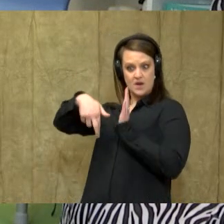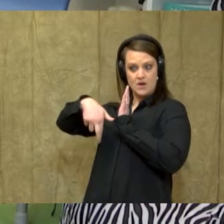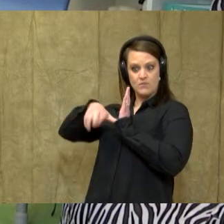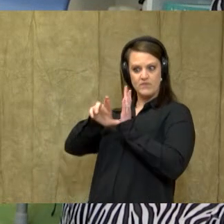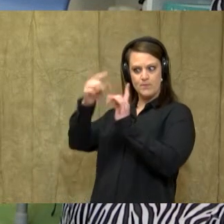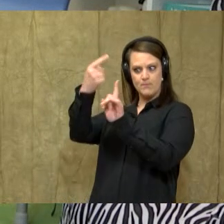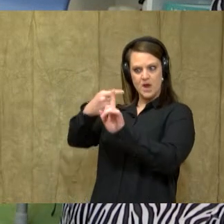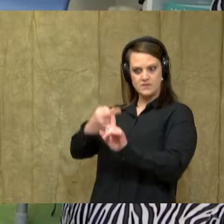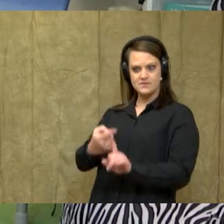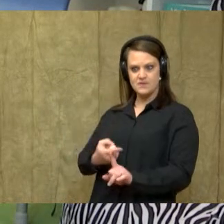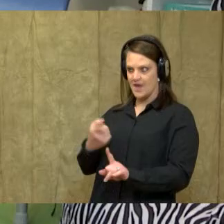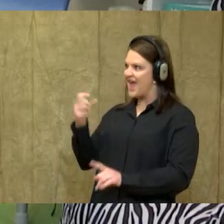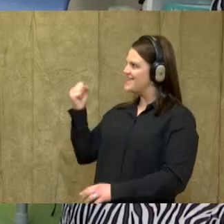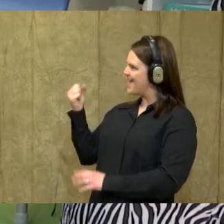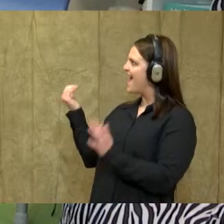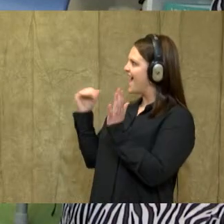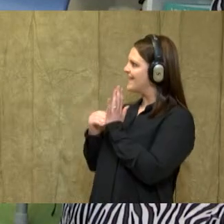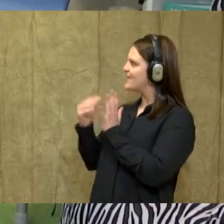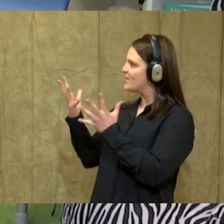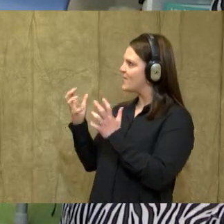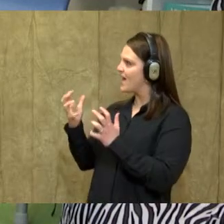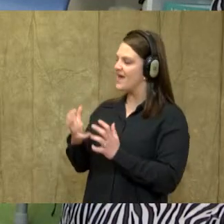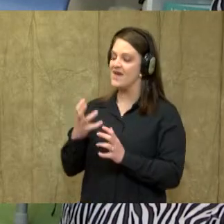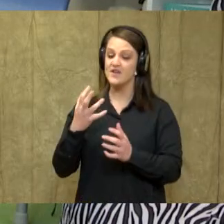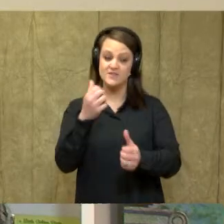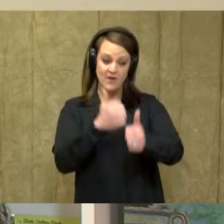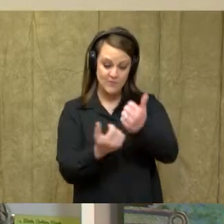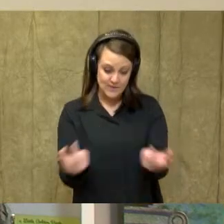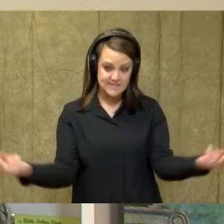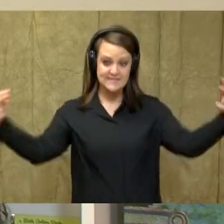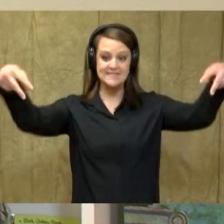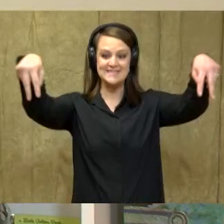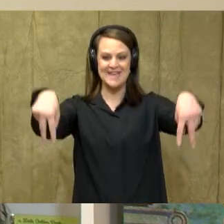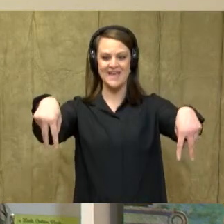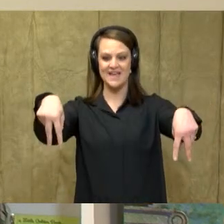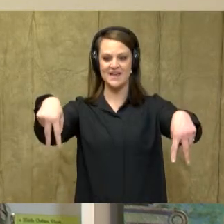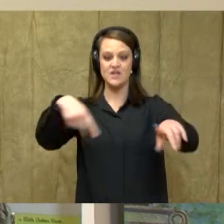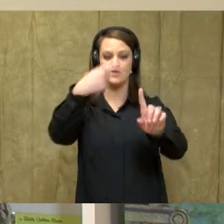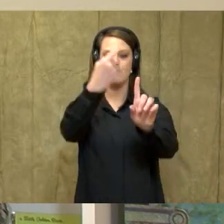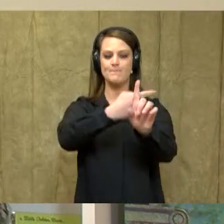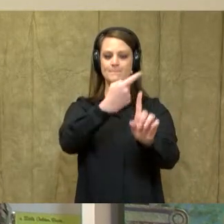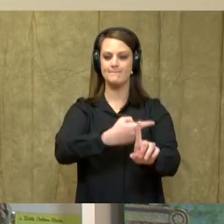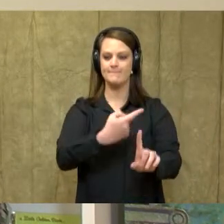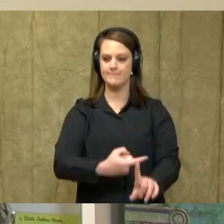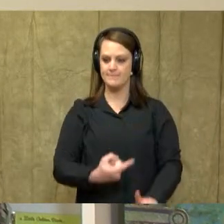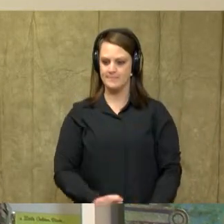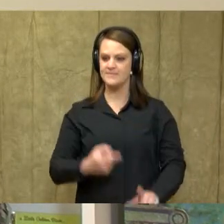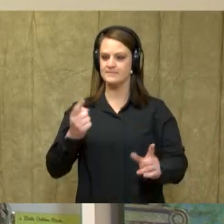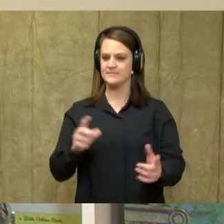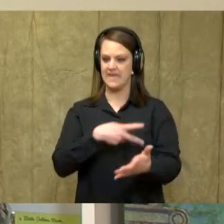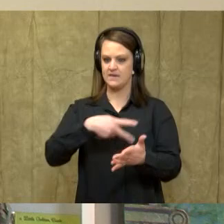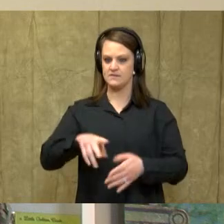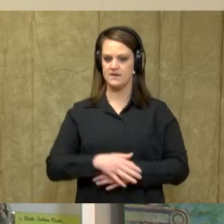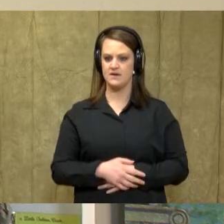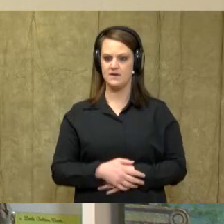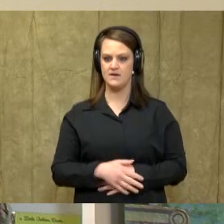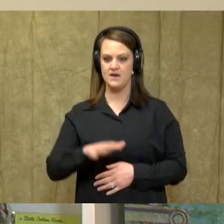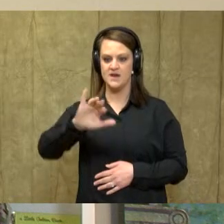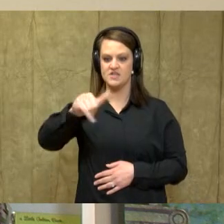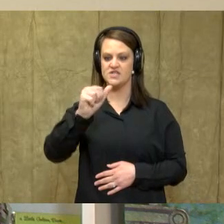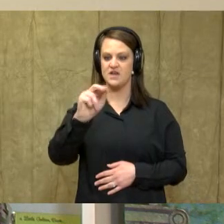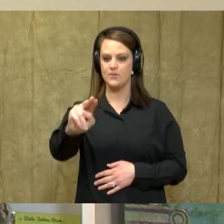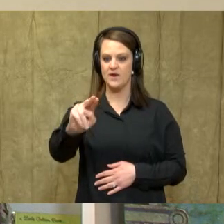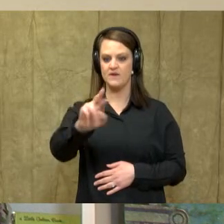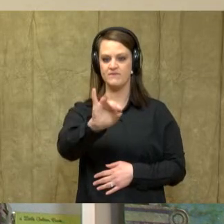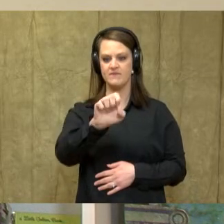again, Miss Smith? Yes, let's do it again. Everybody stand up. We're going to do our month of the year Macarena. Ready?